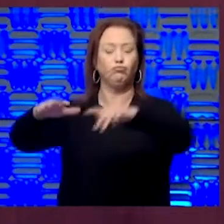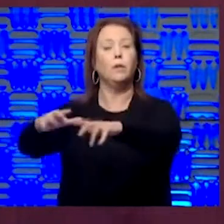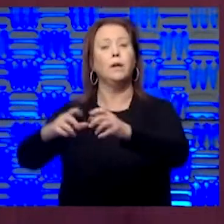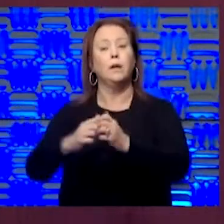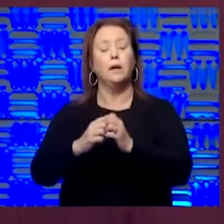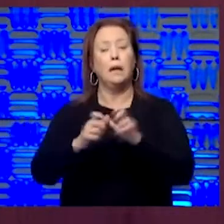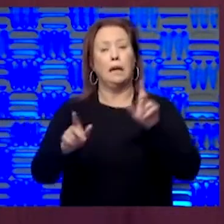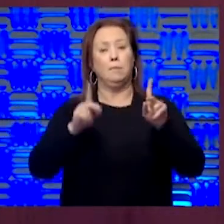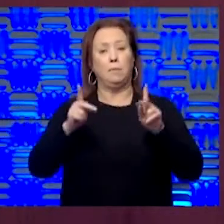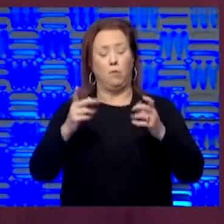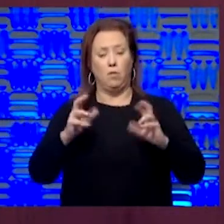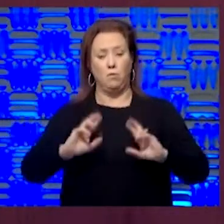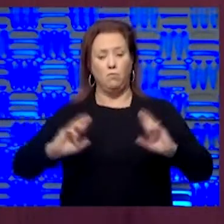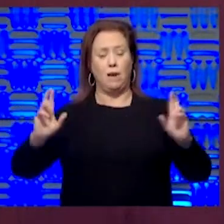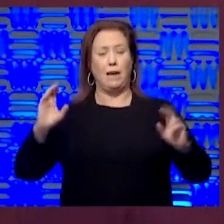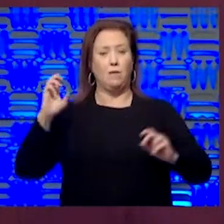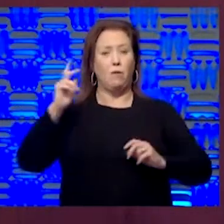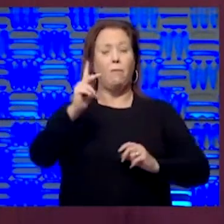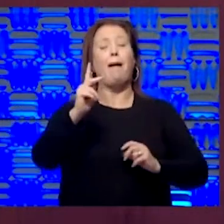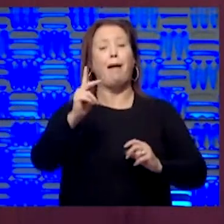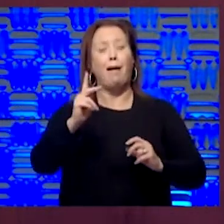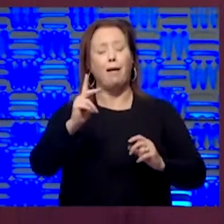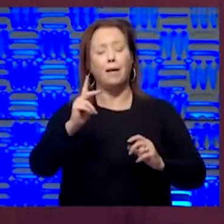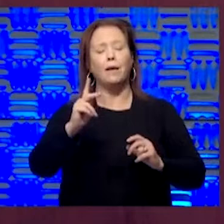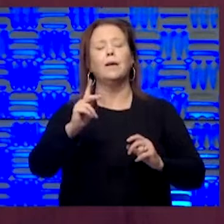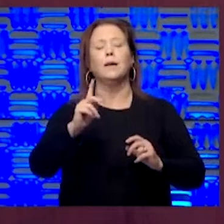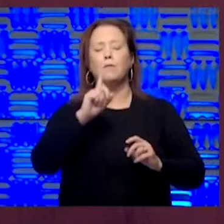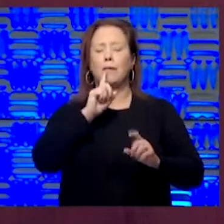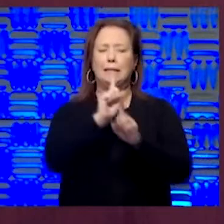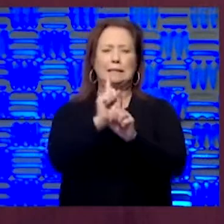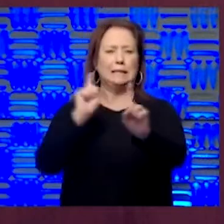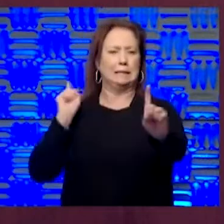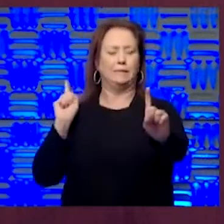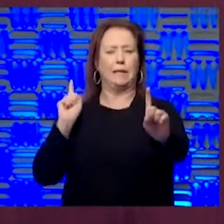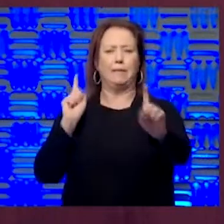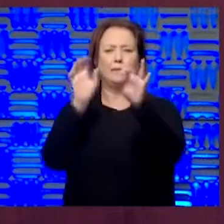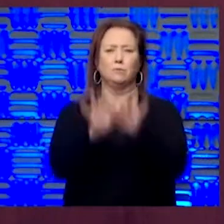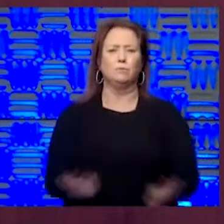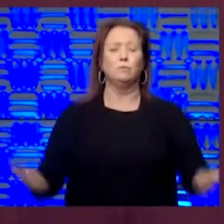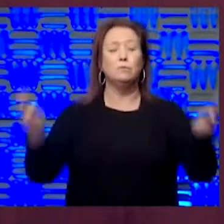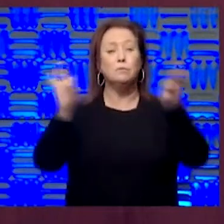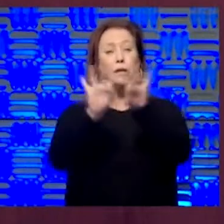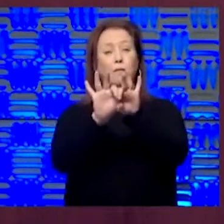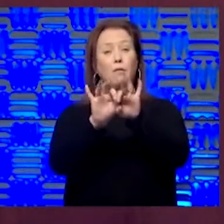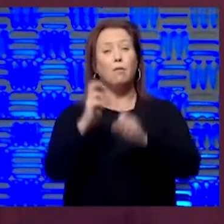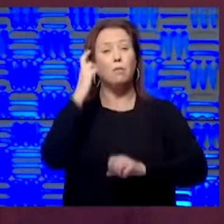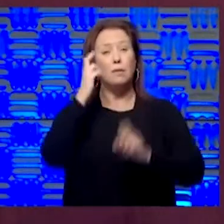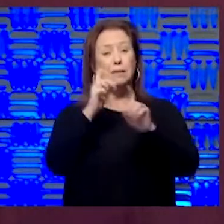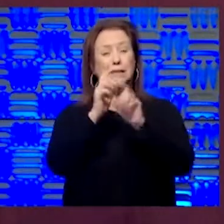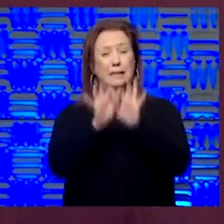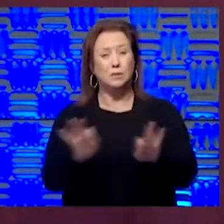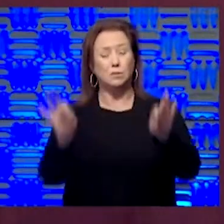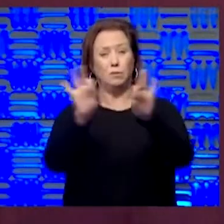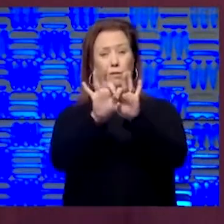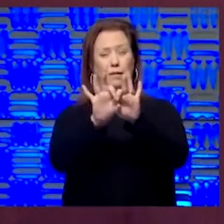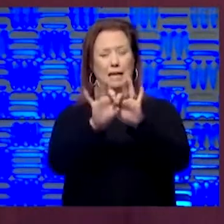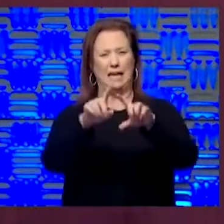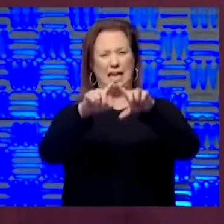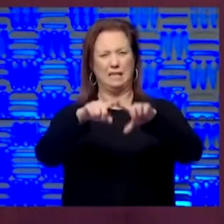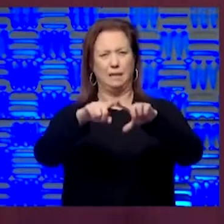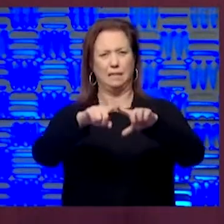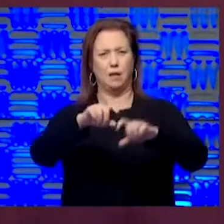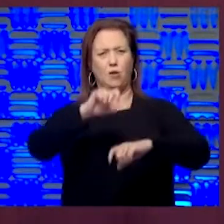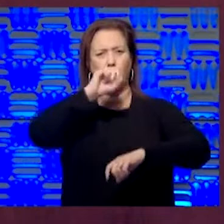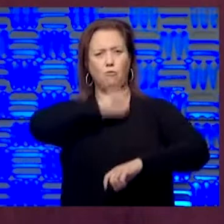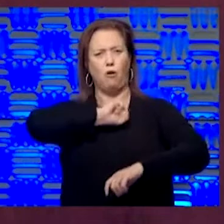reopening society, staying more than 6 feet away is critical. And the reason it's critical is it depends on how far you